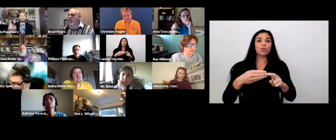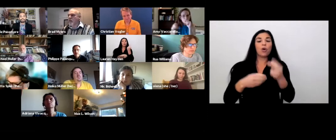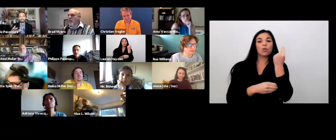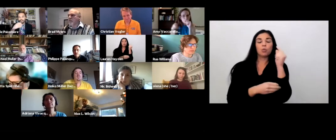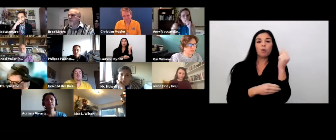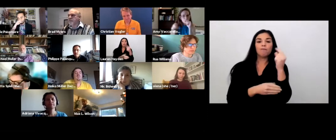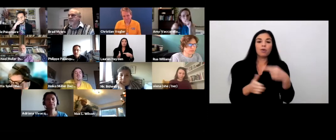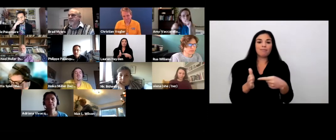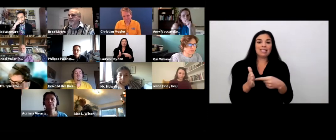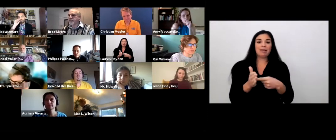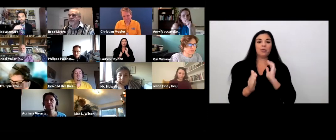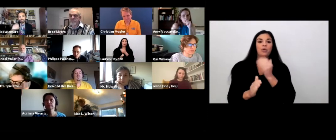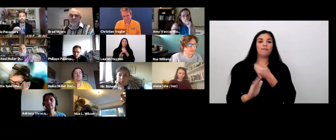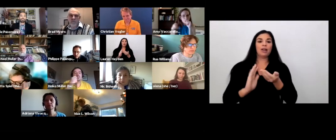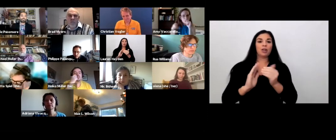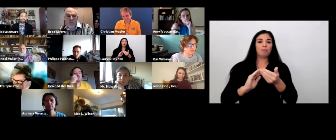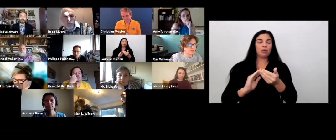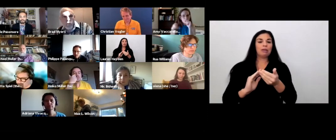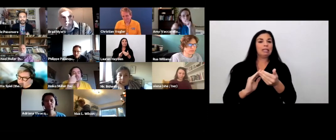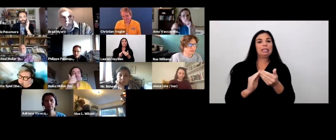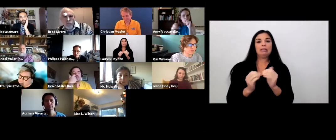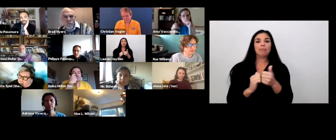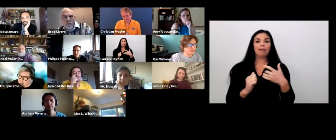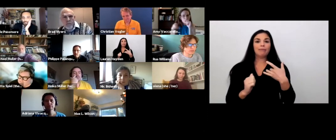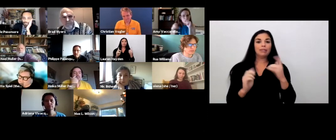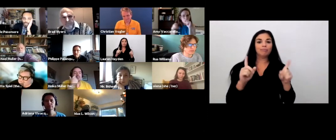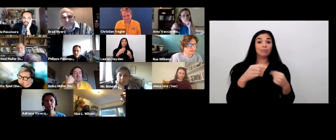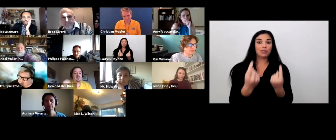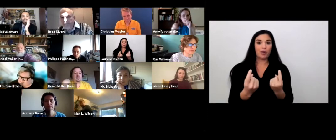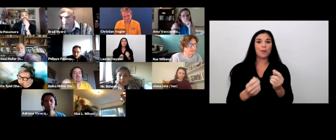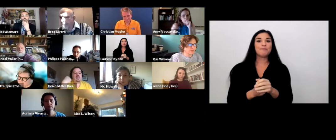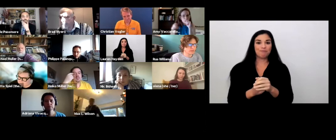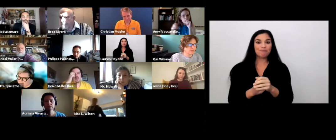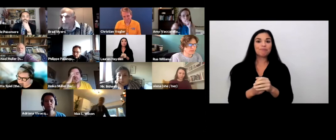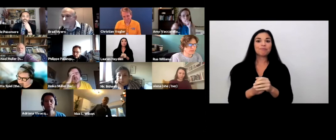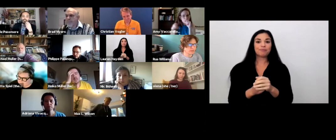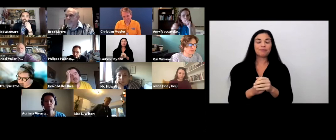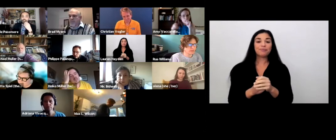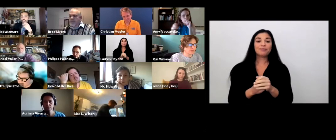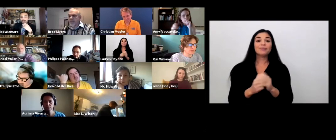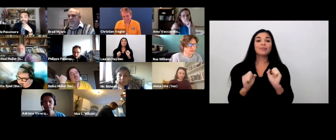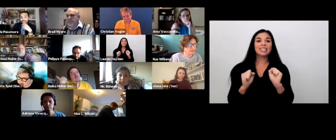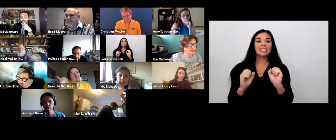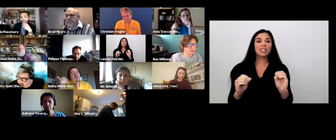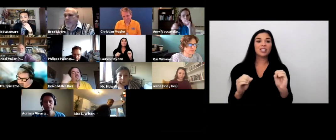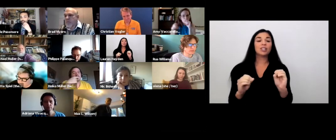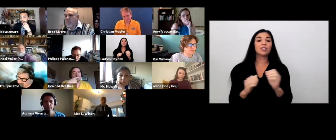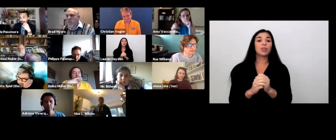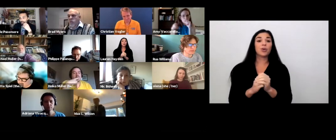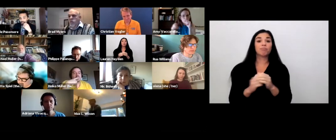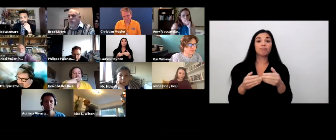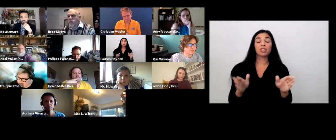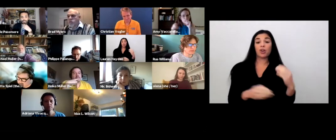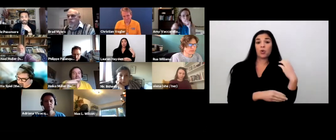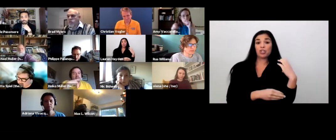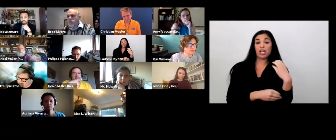community sits so far, where it comes to hybrid conferences. So the general chairs conducted a survey last